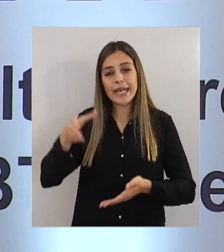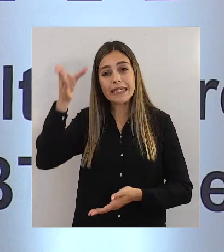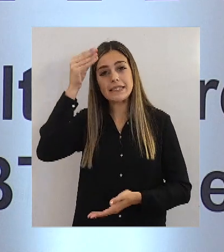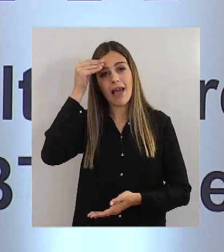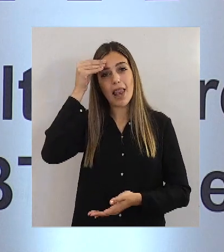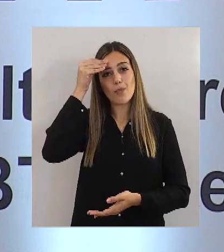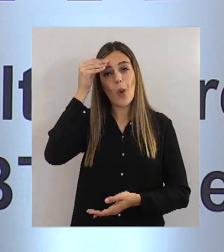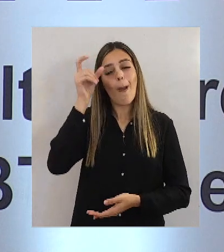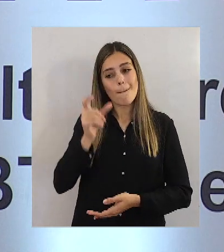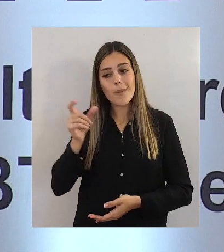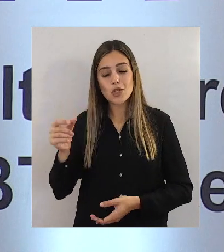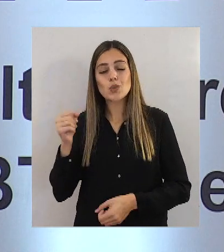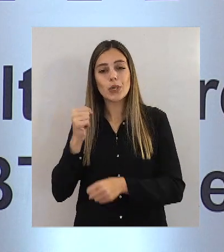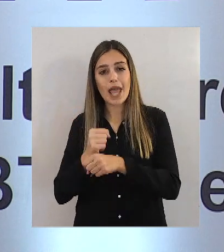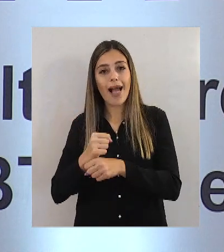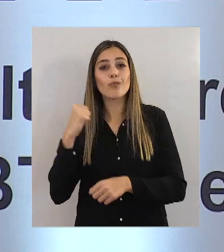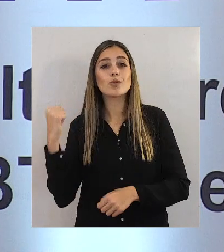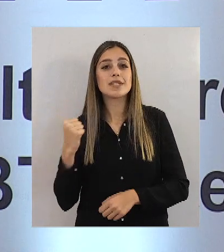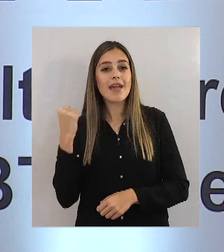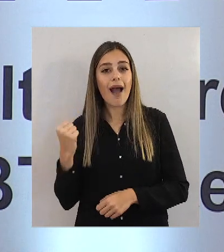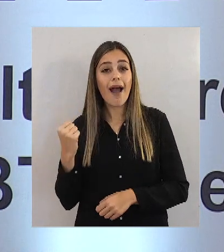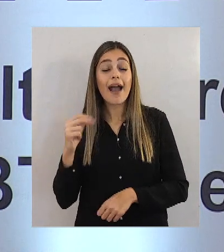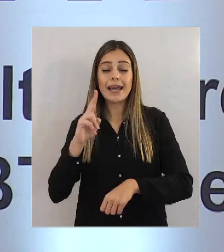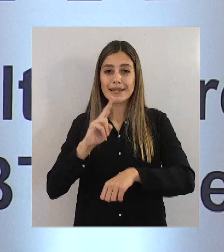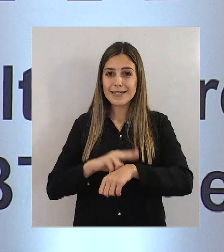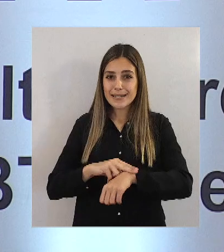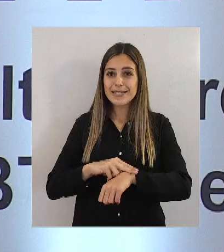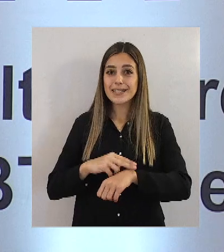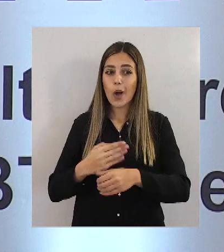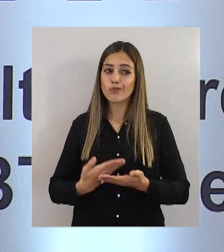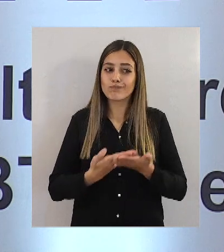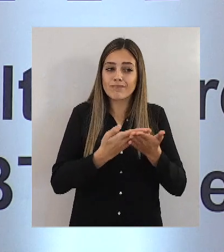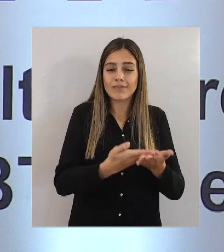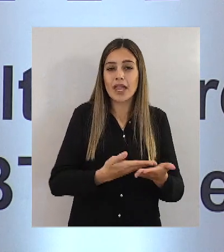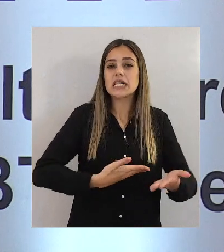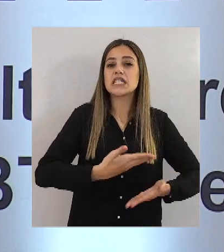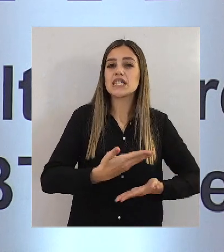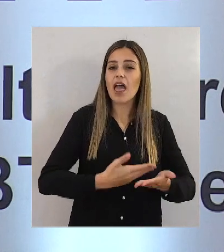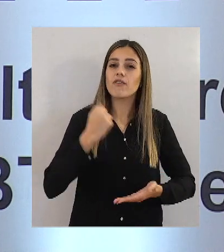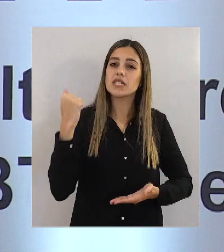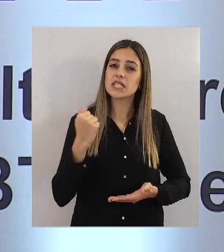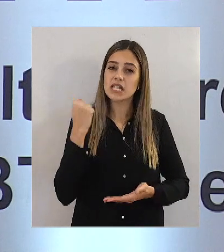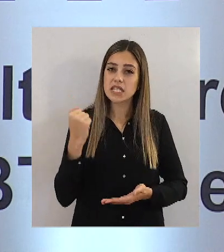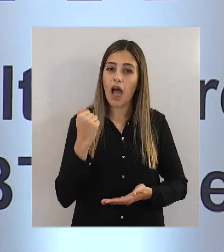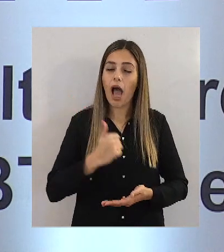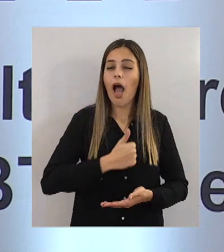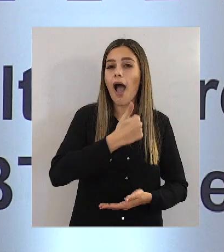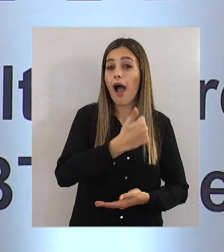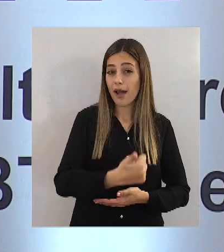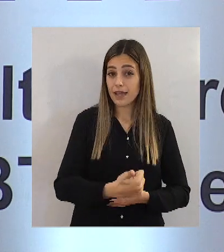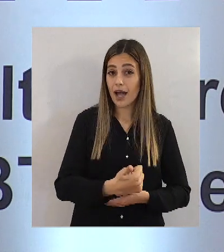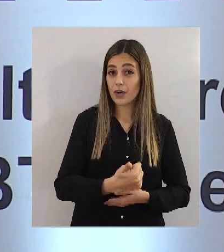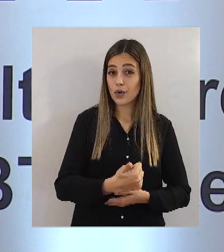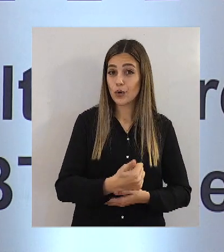this project put them in a better position to provide LGBTIQ persons with health services that are better